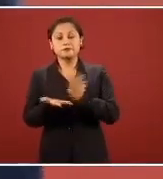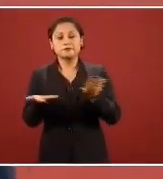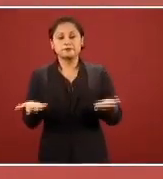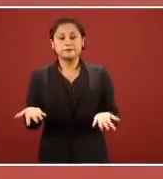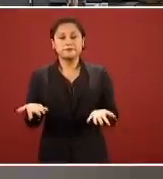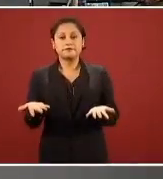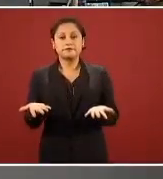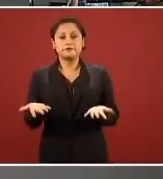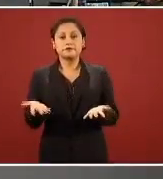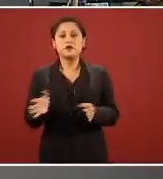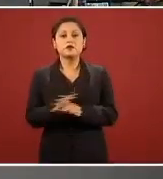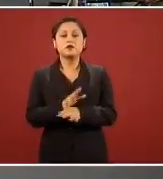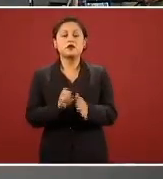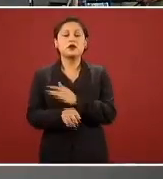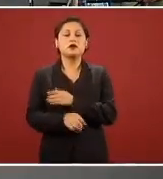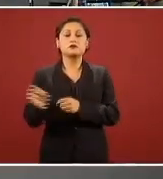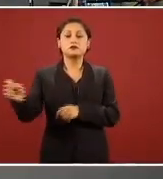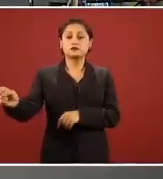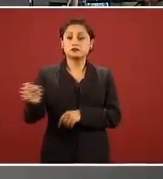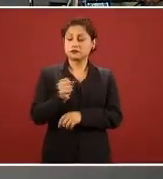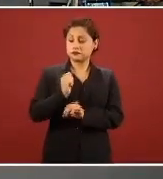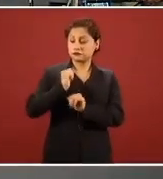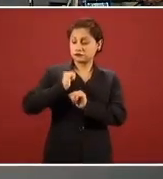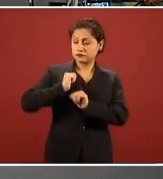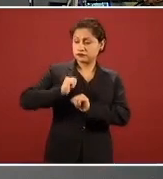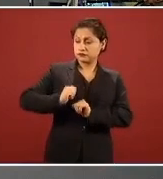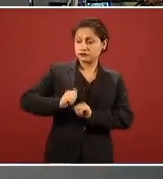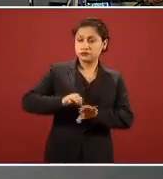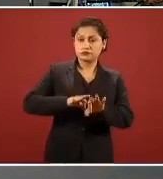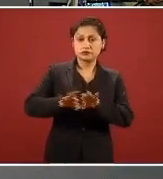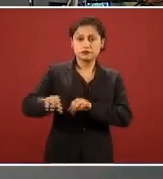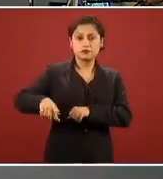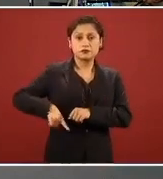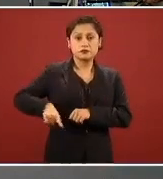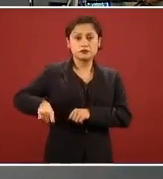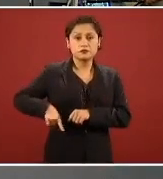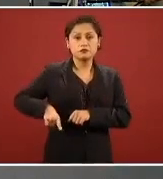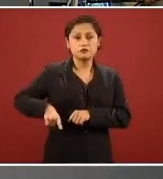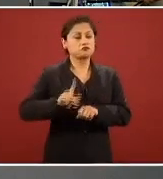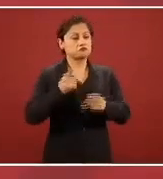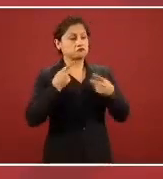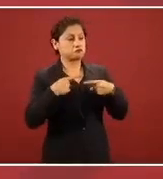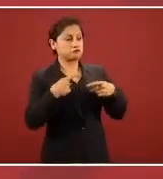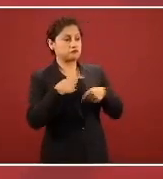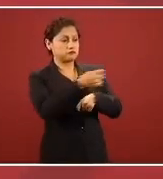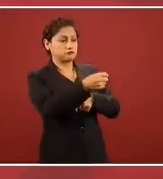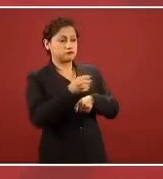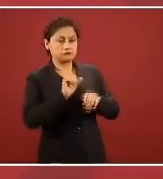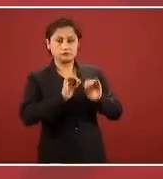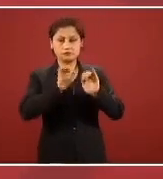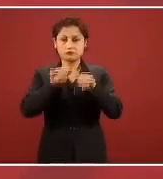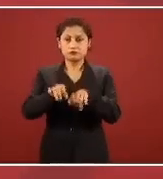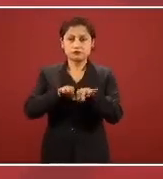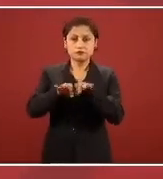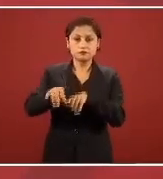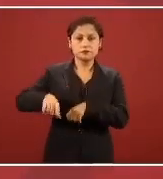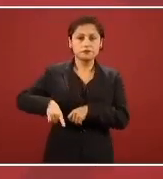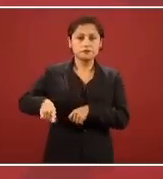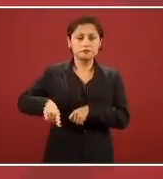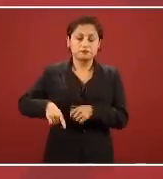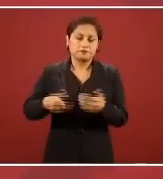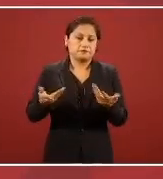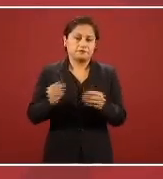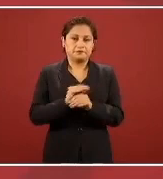funcionarios, that functioning officials that are contracted, públicos, public servants. Pues hay que